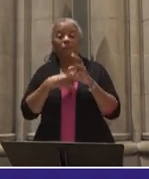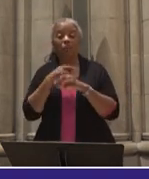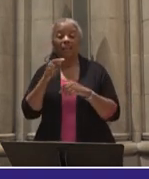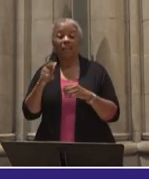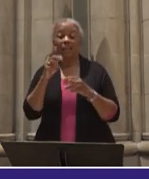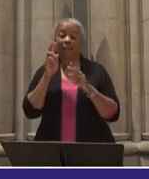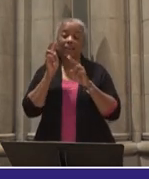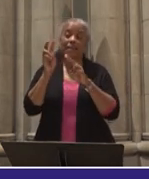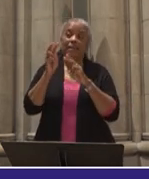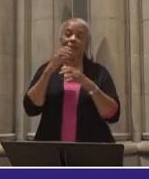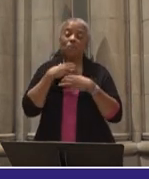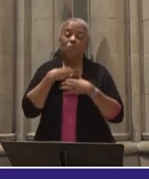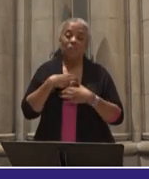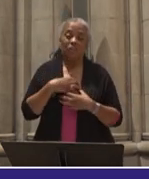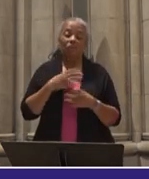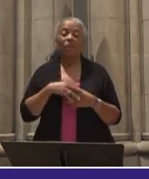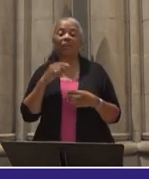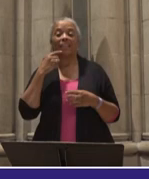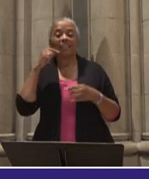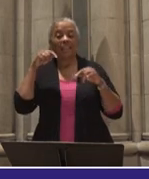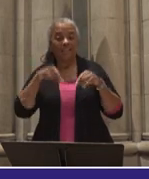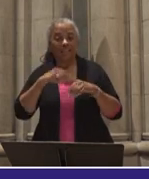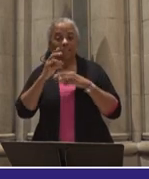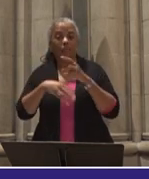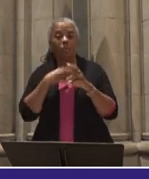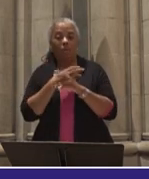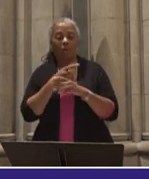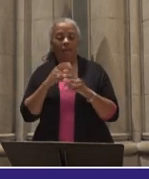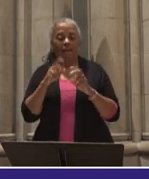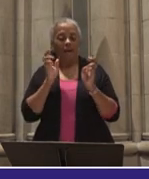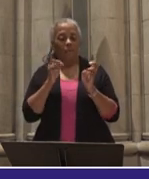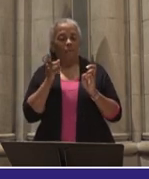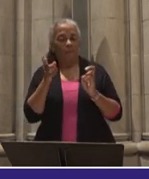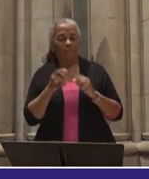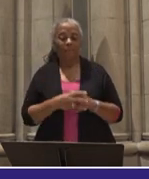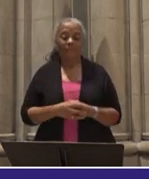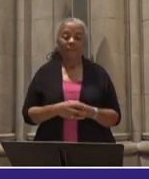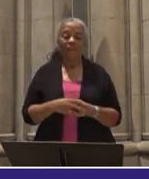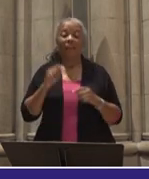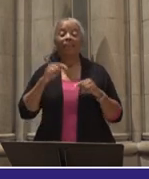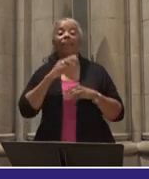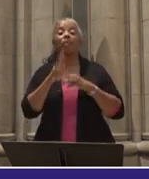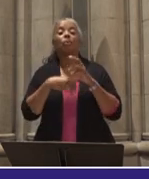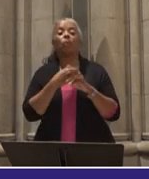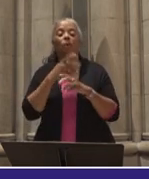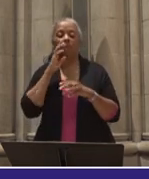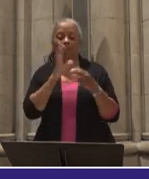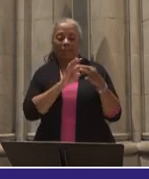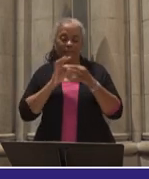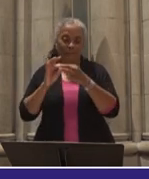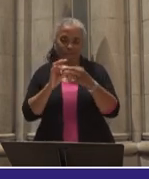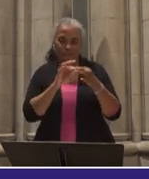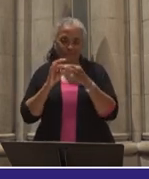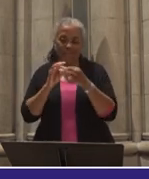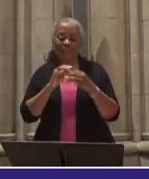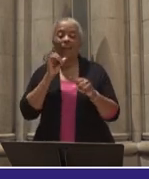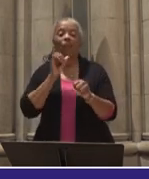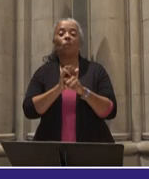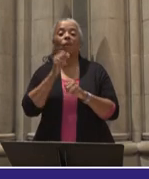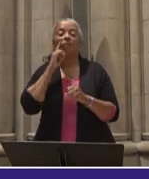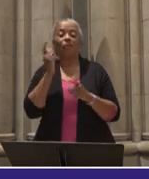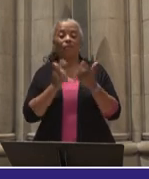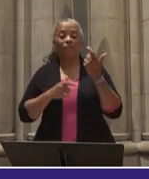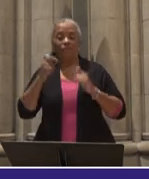for. And this is a world, he says, that, and I quote him, would be in unity and work for the